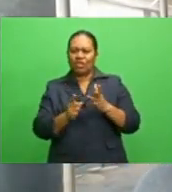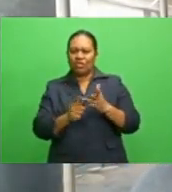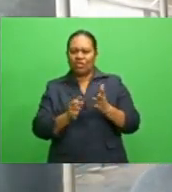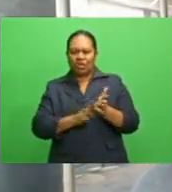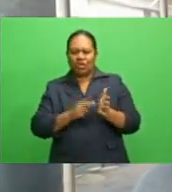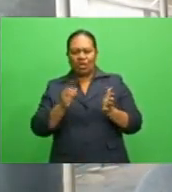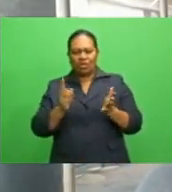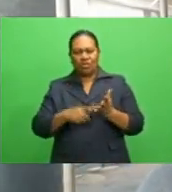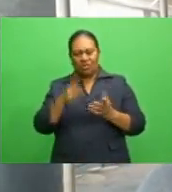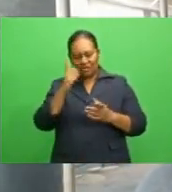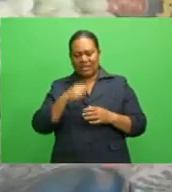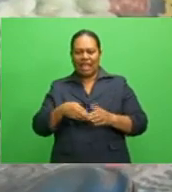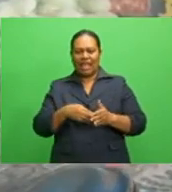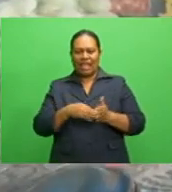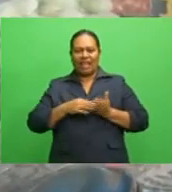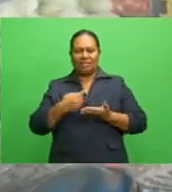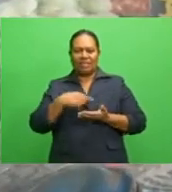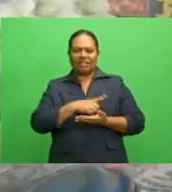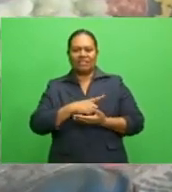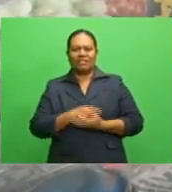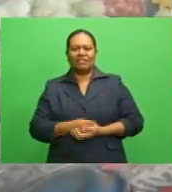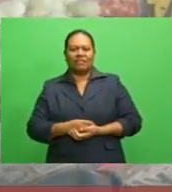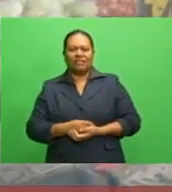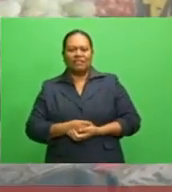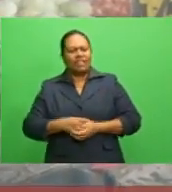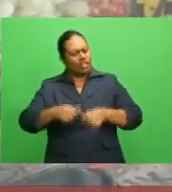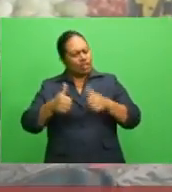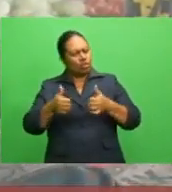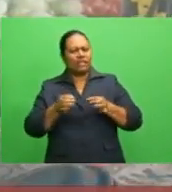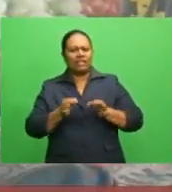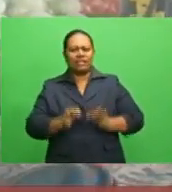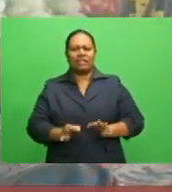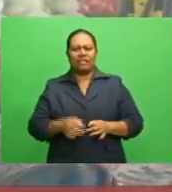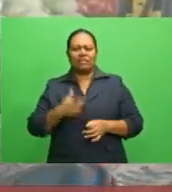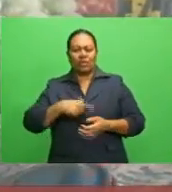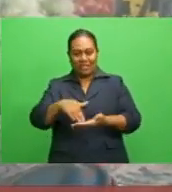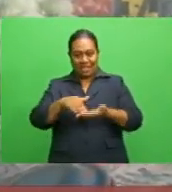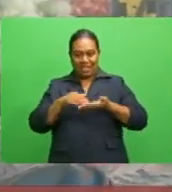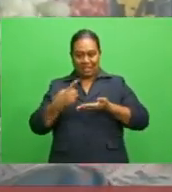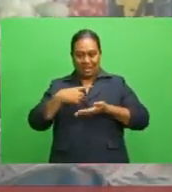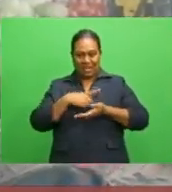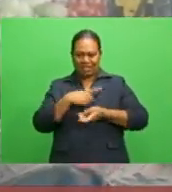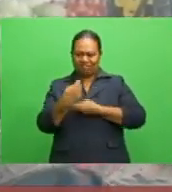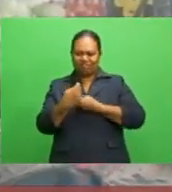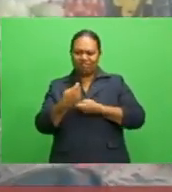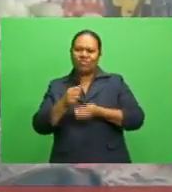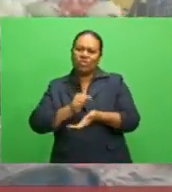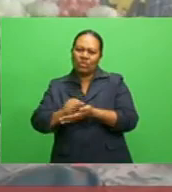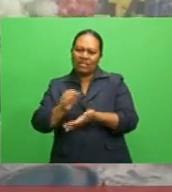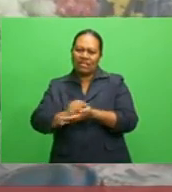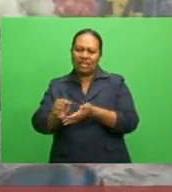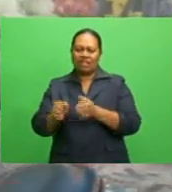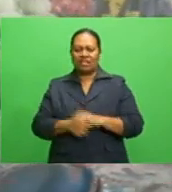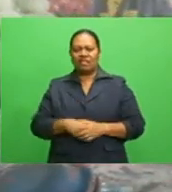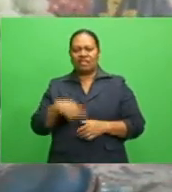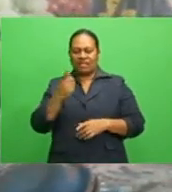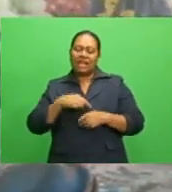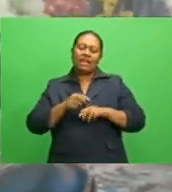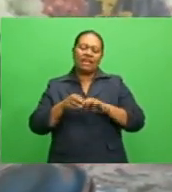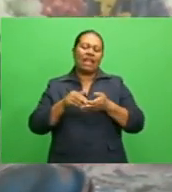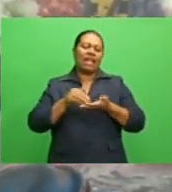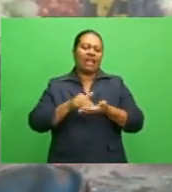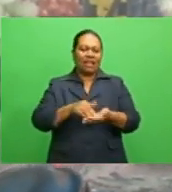during this trying time. It's a good decision as this will help fishermen who fish to sell, and it can also help their families